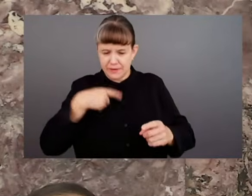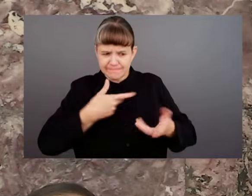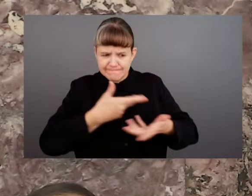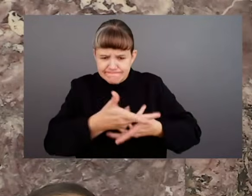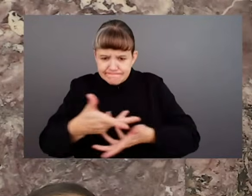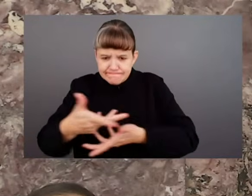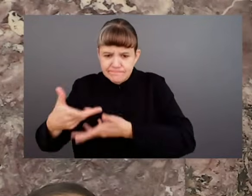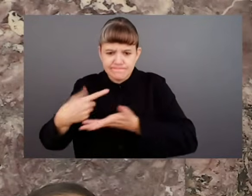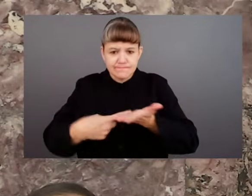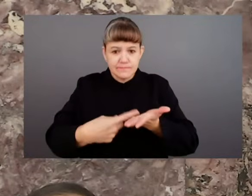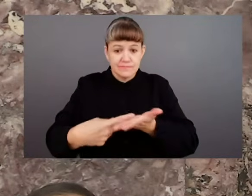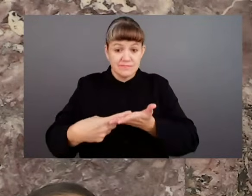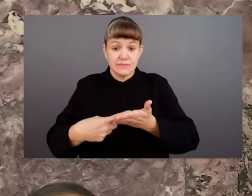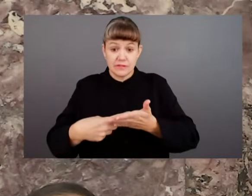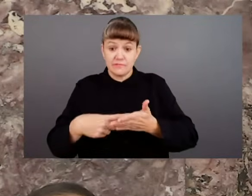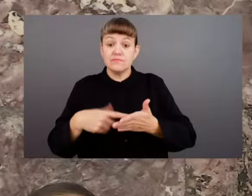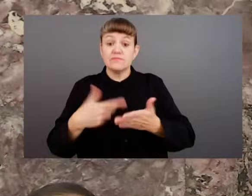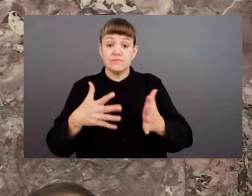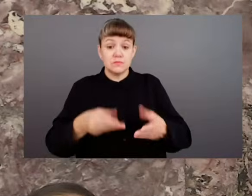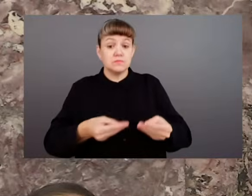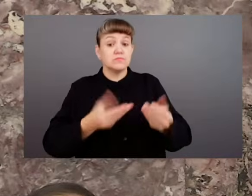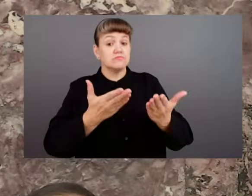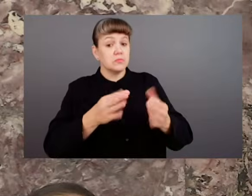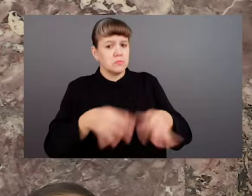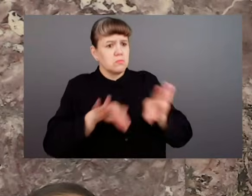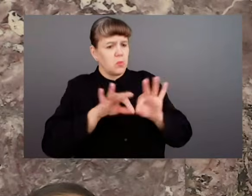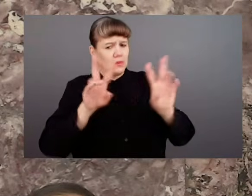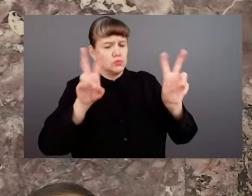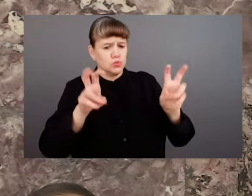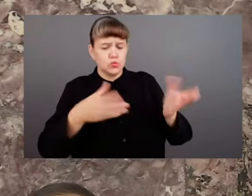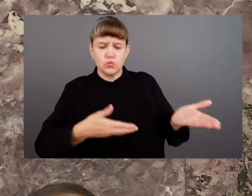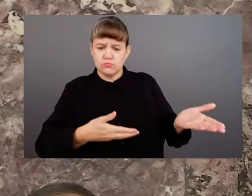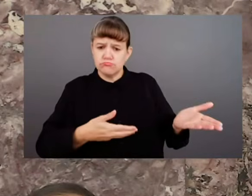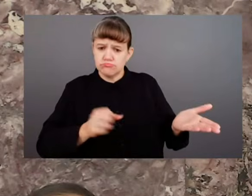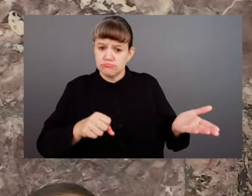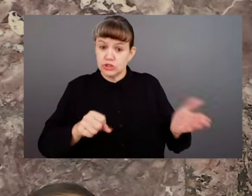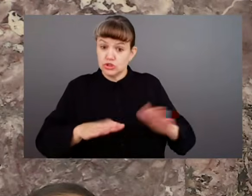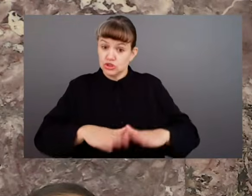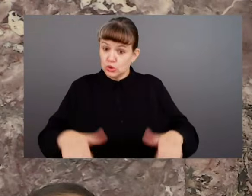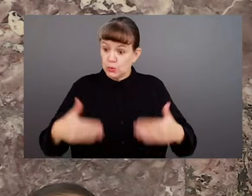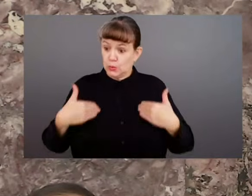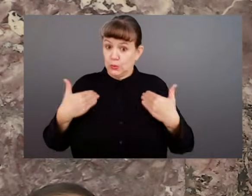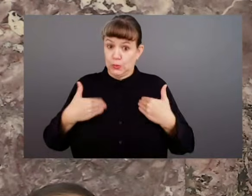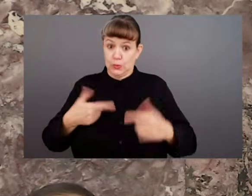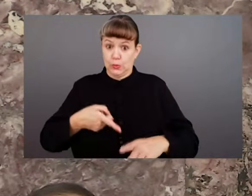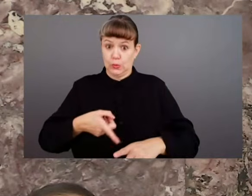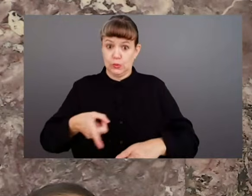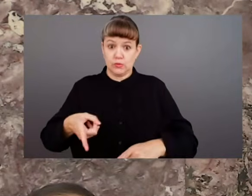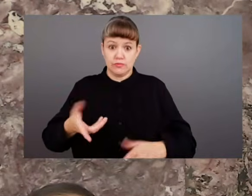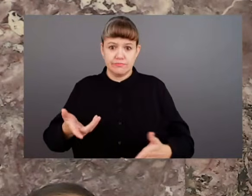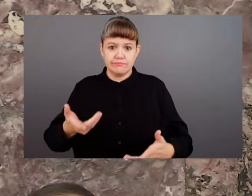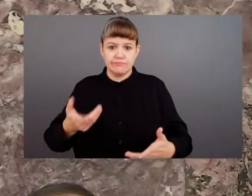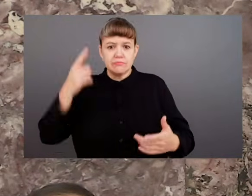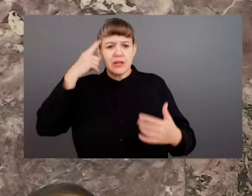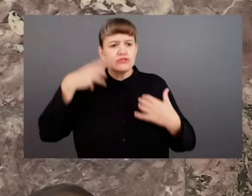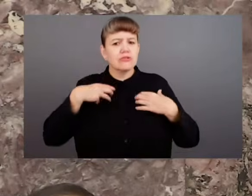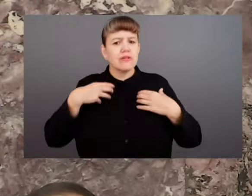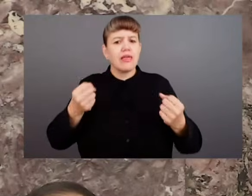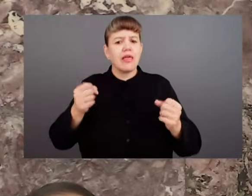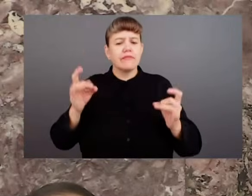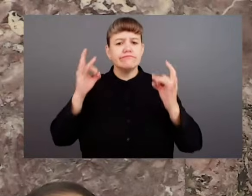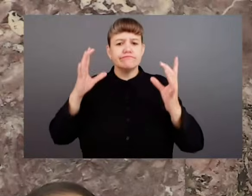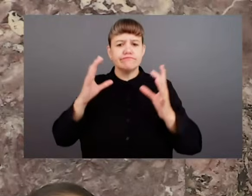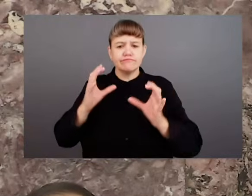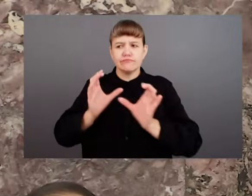for children and youth and the mental health crises that people are experiencing and what we can do to continue to address them, to continue